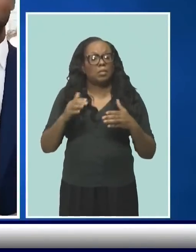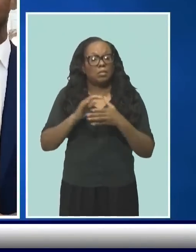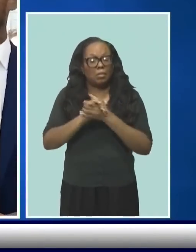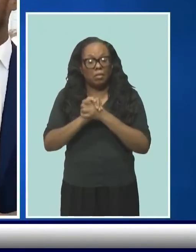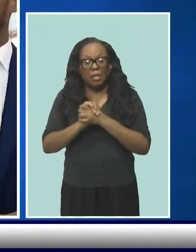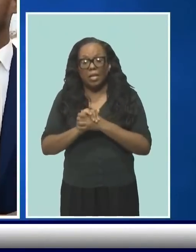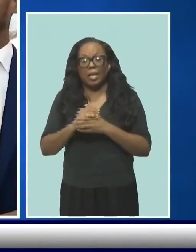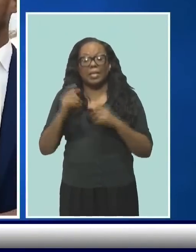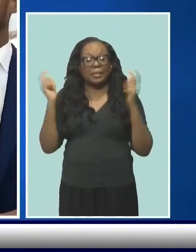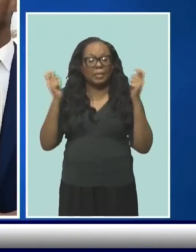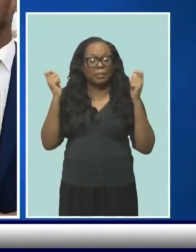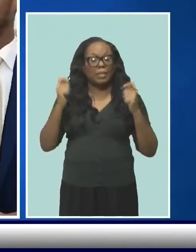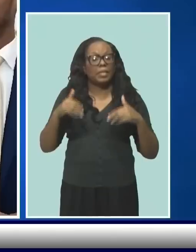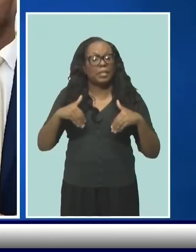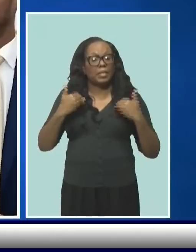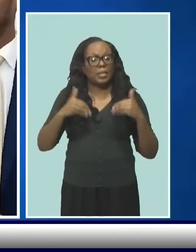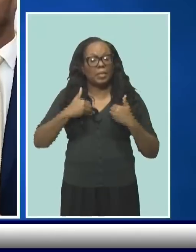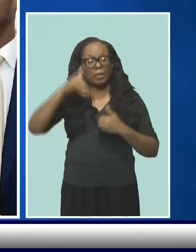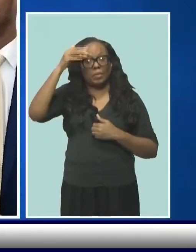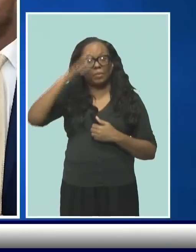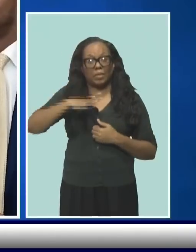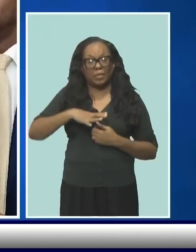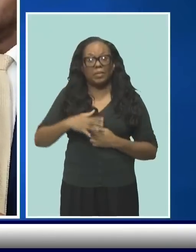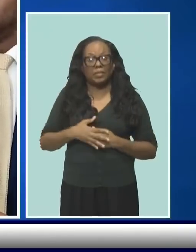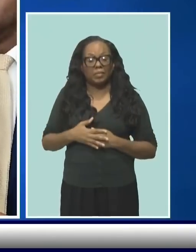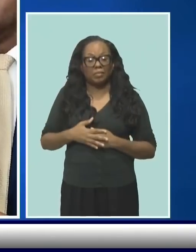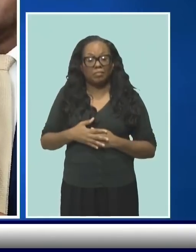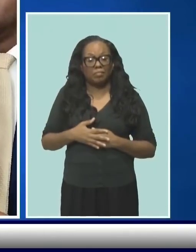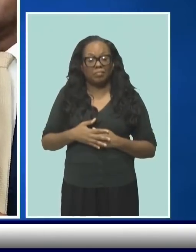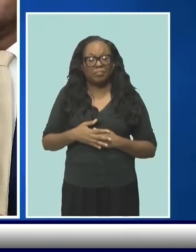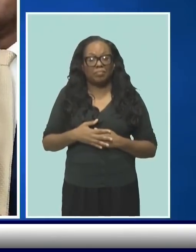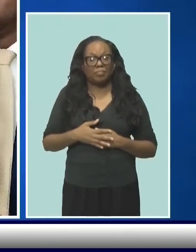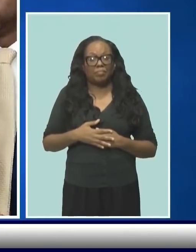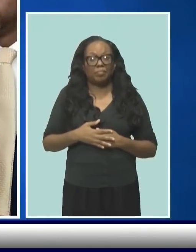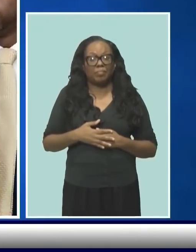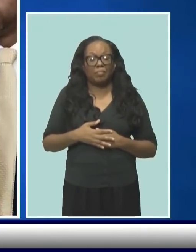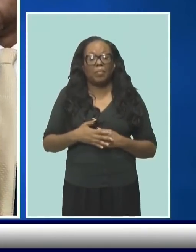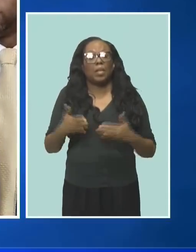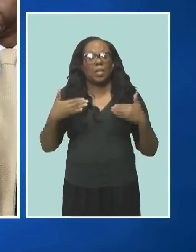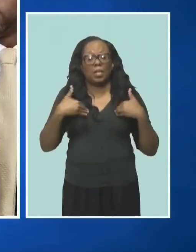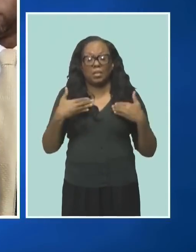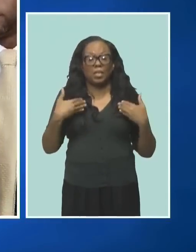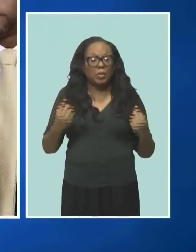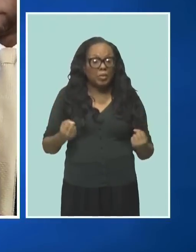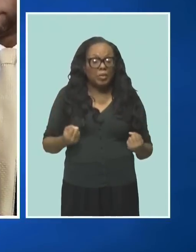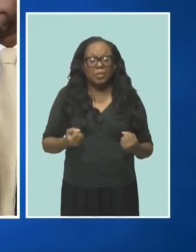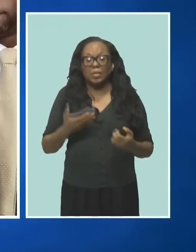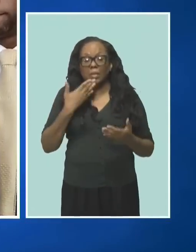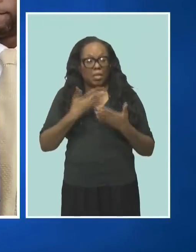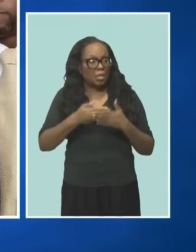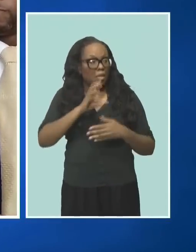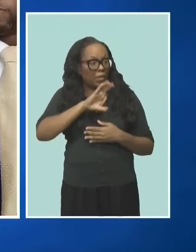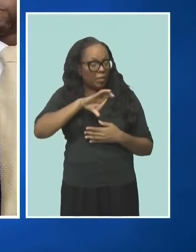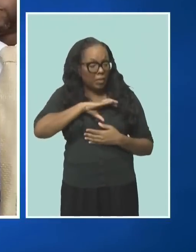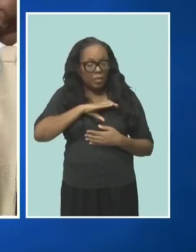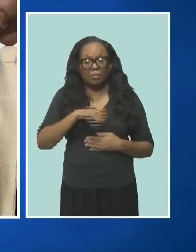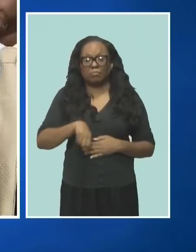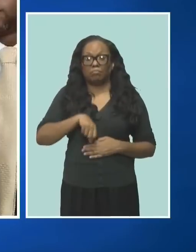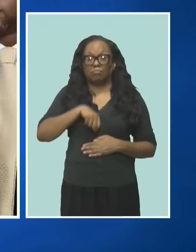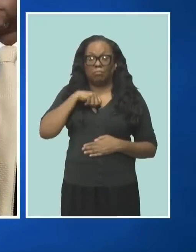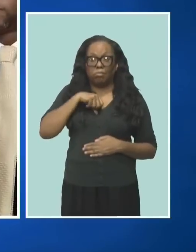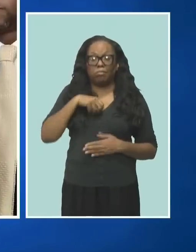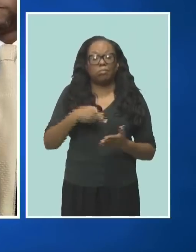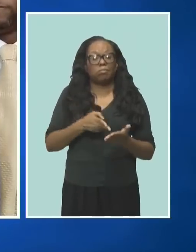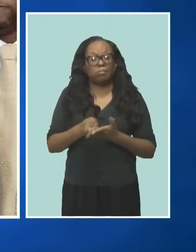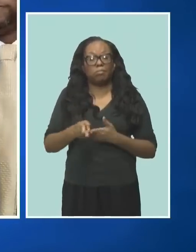has come to this office because of his courage, his character, his integrity. He's 45